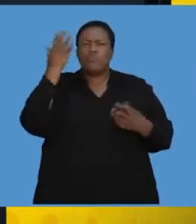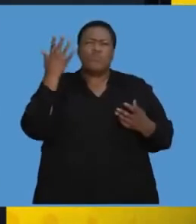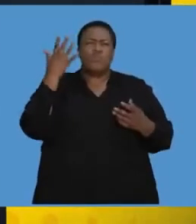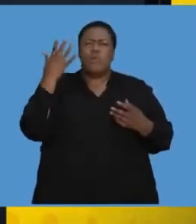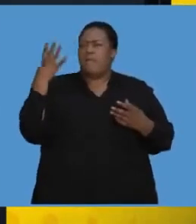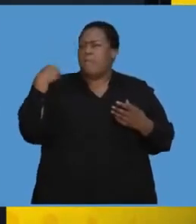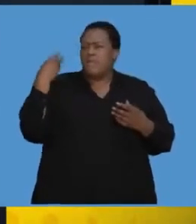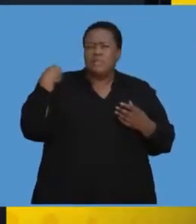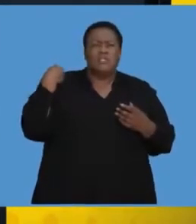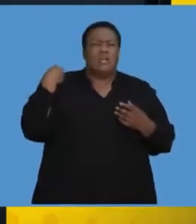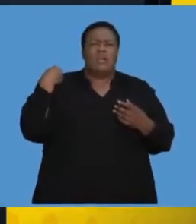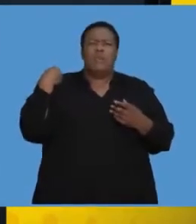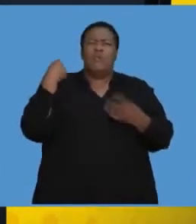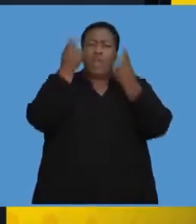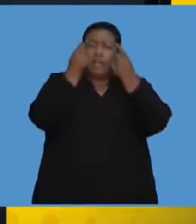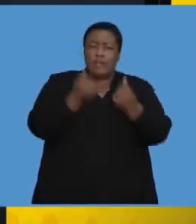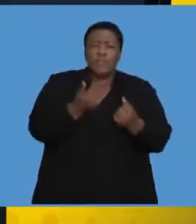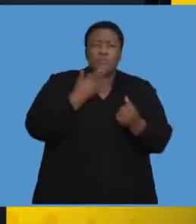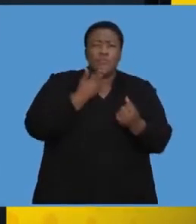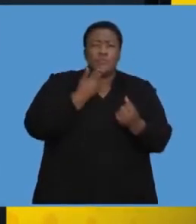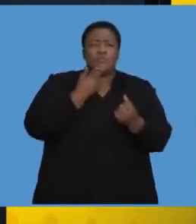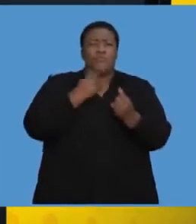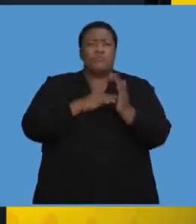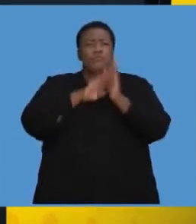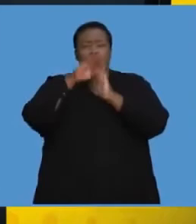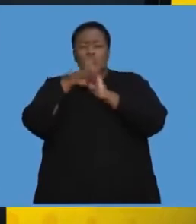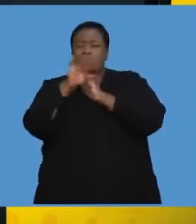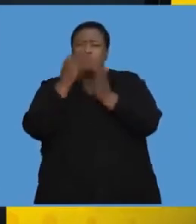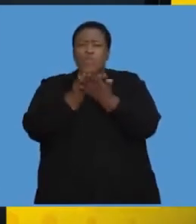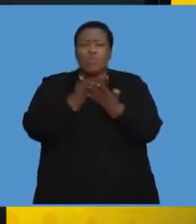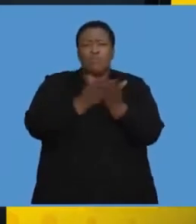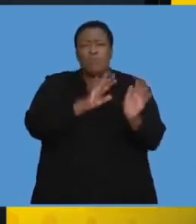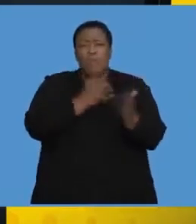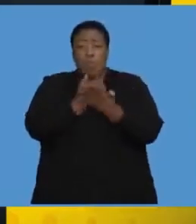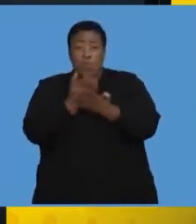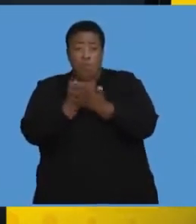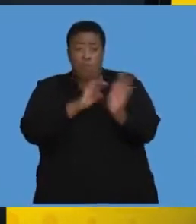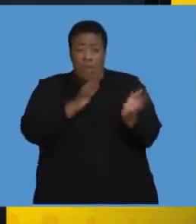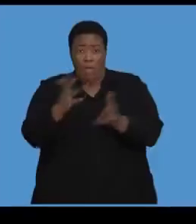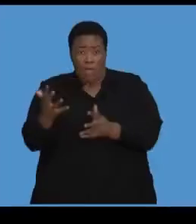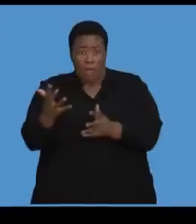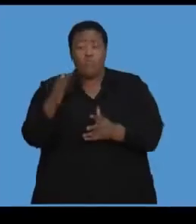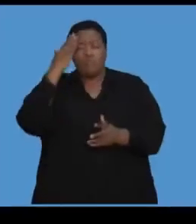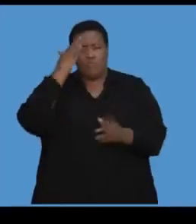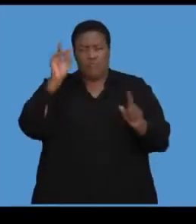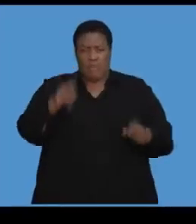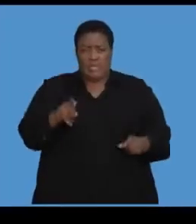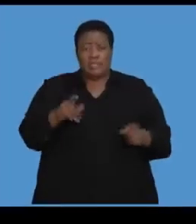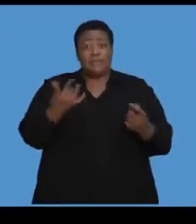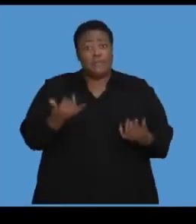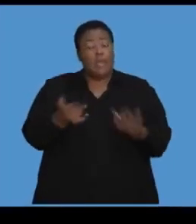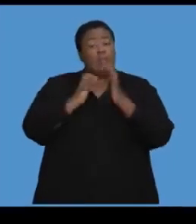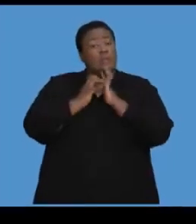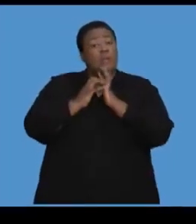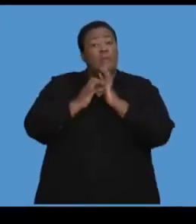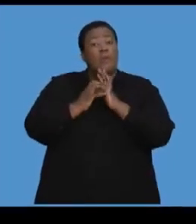finance, what is the inflation rate, all things that affect the economy as a whole. For example, you are given a